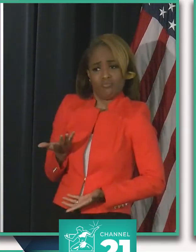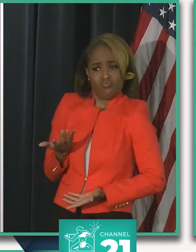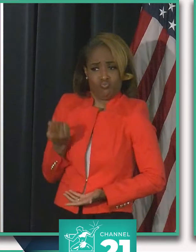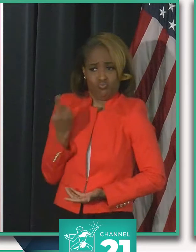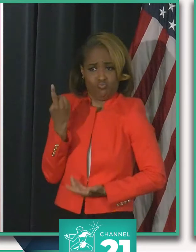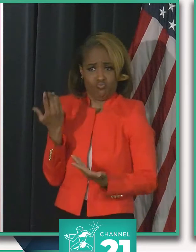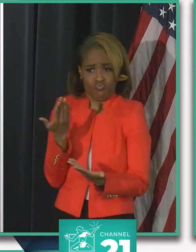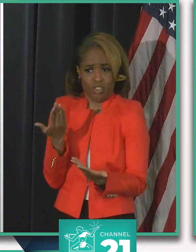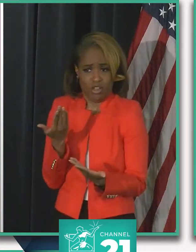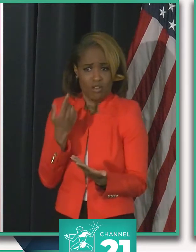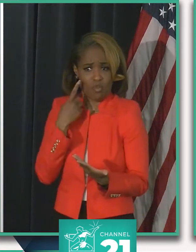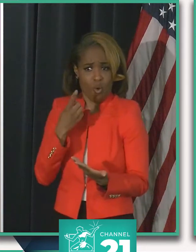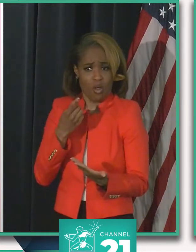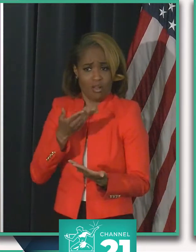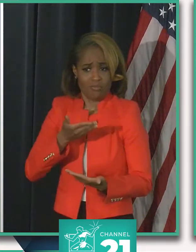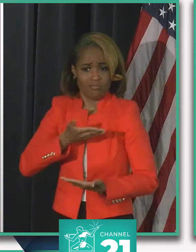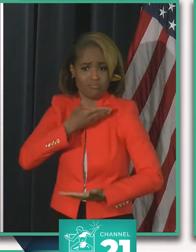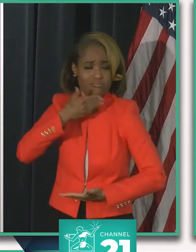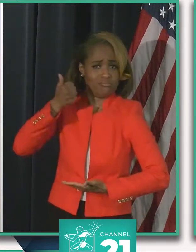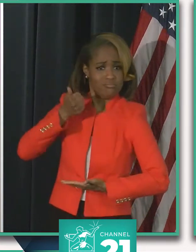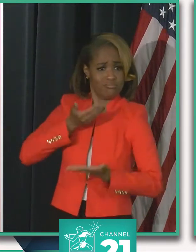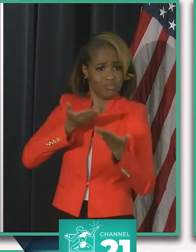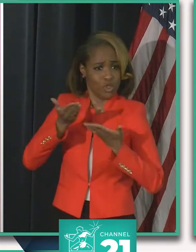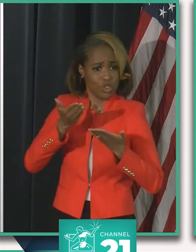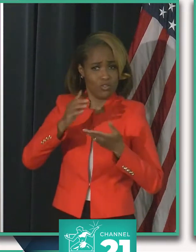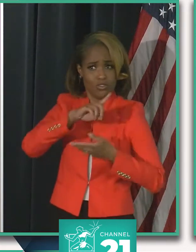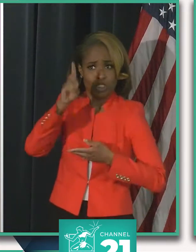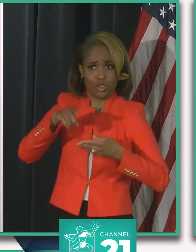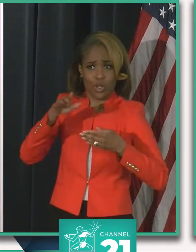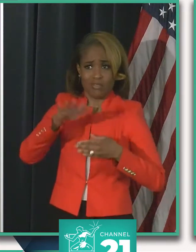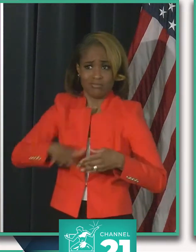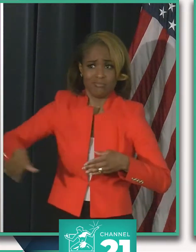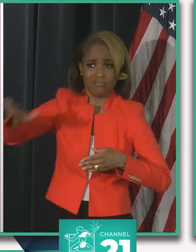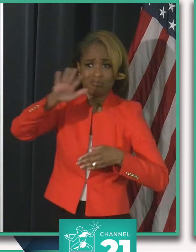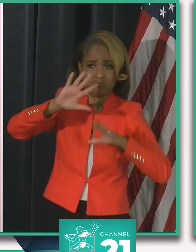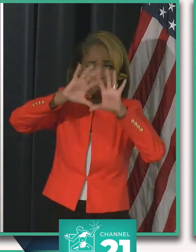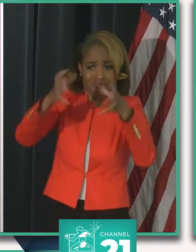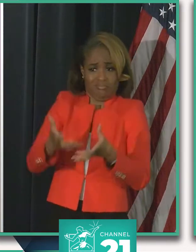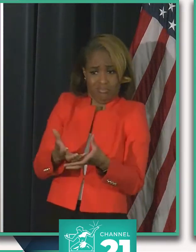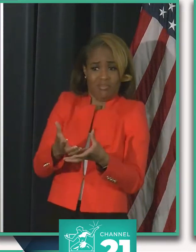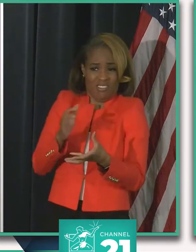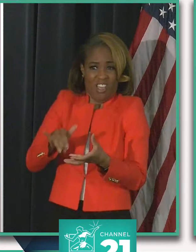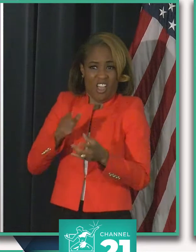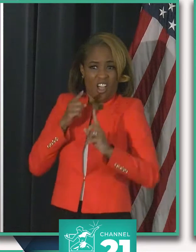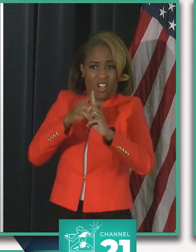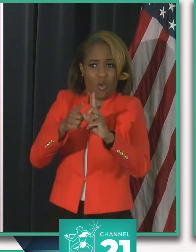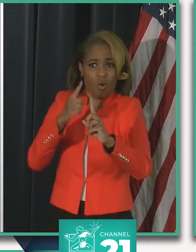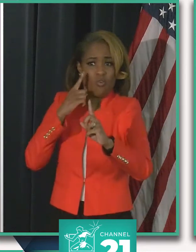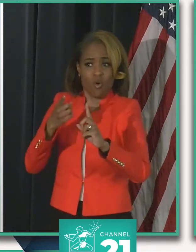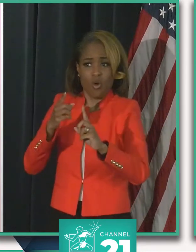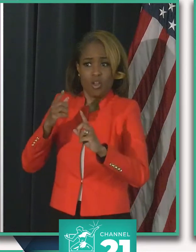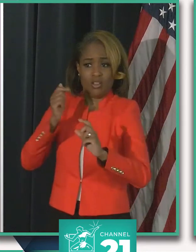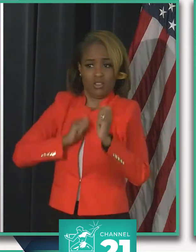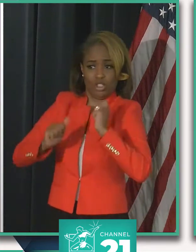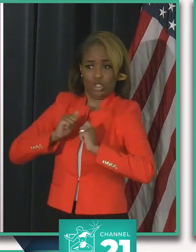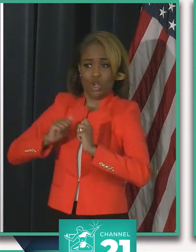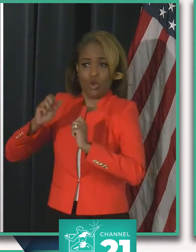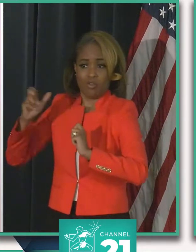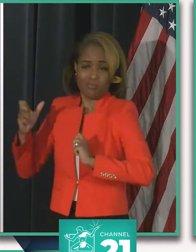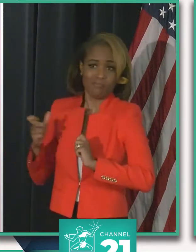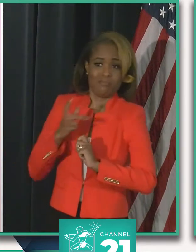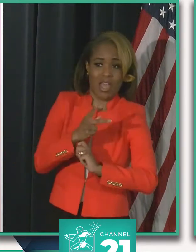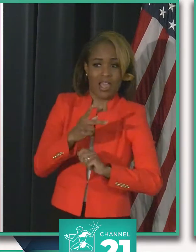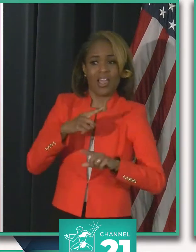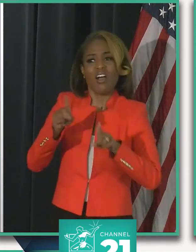always here to better serve Detroit as a whole. That has always been our goal with bringing the show back. And also to bring